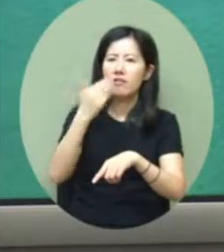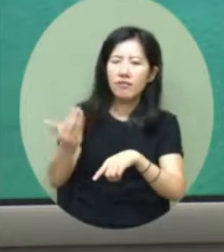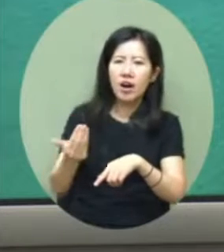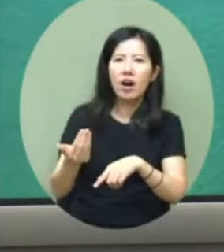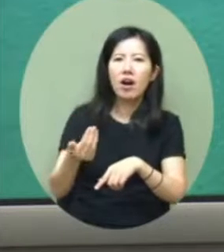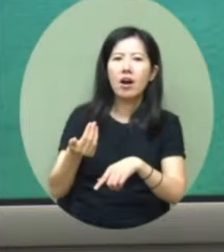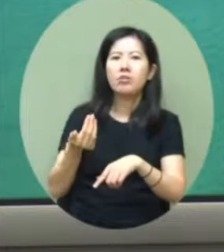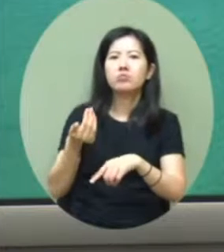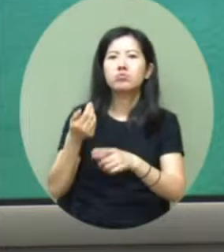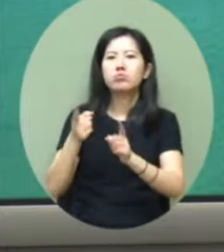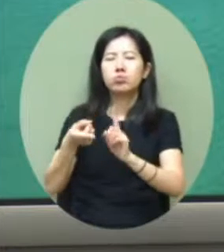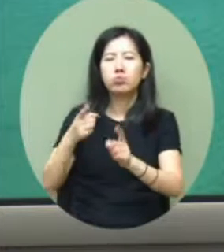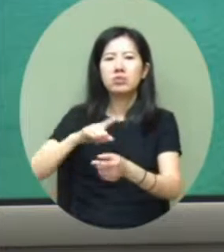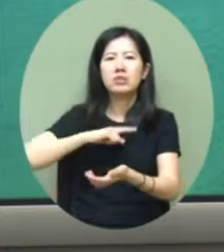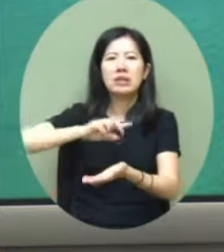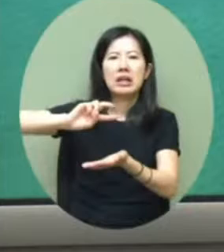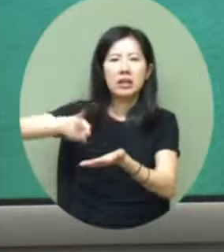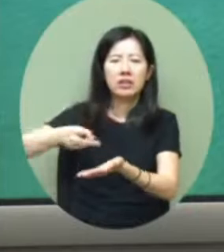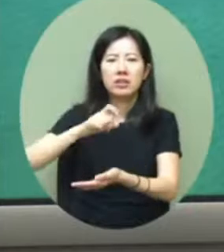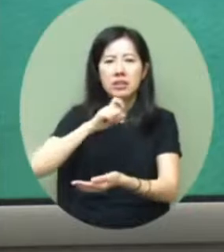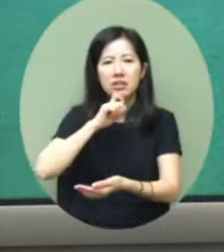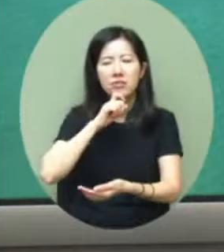When it comes to